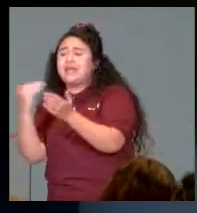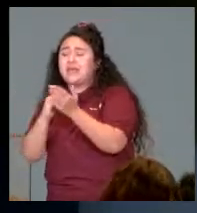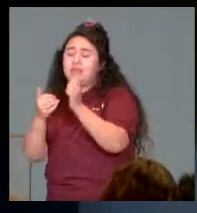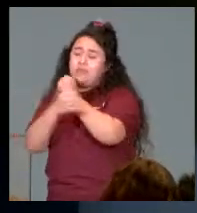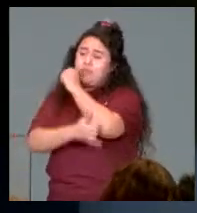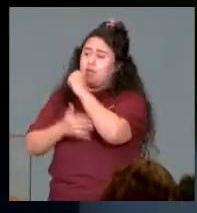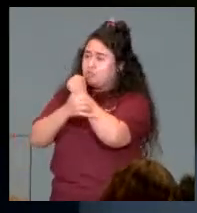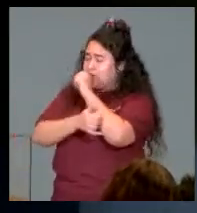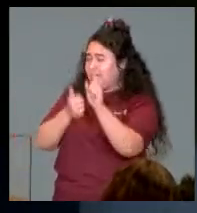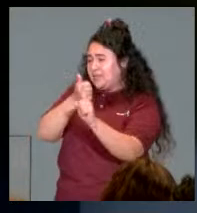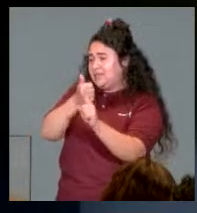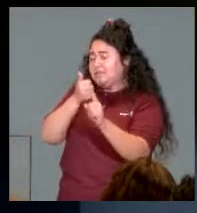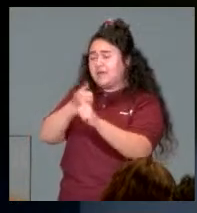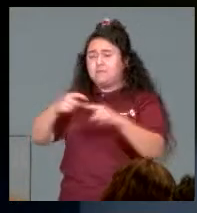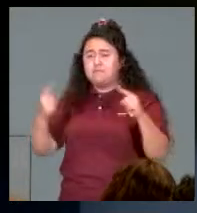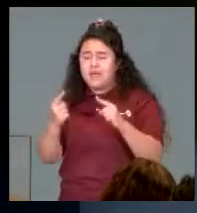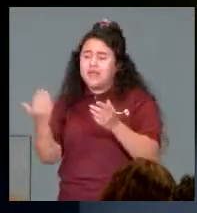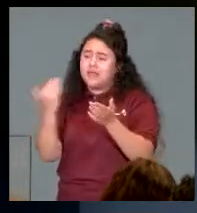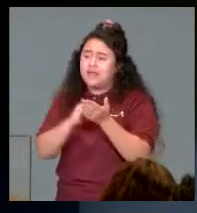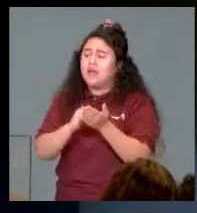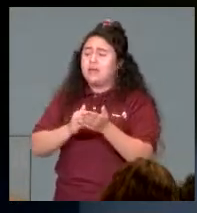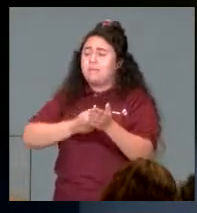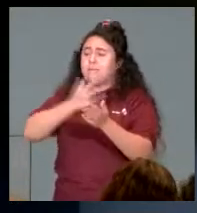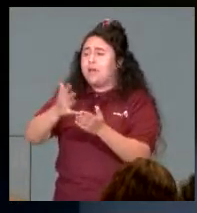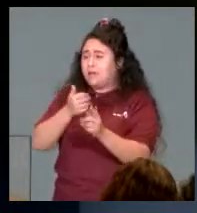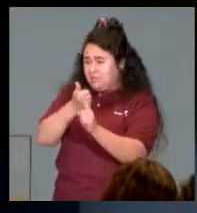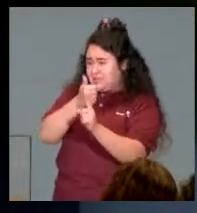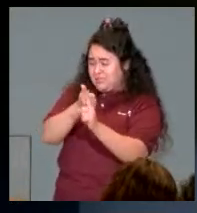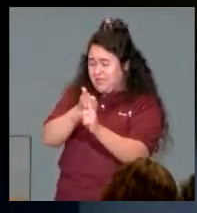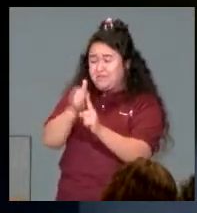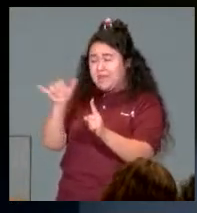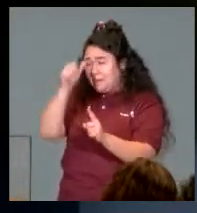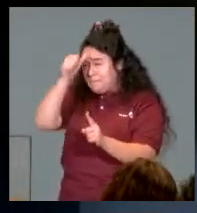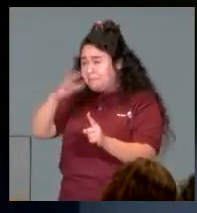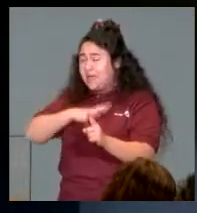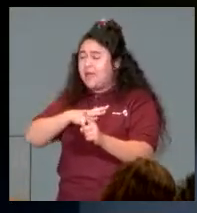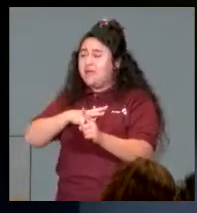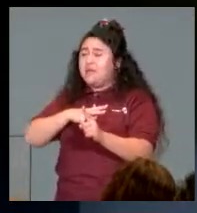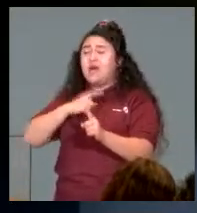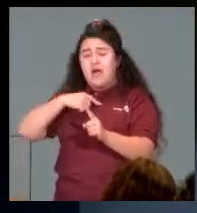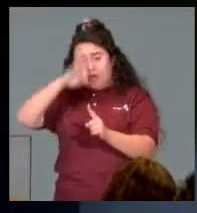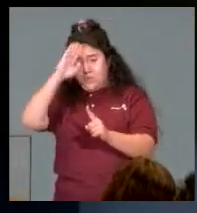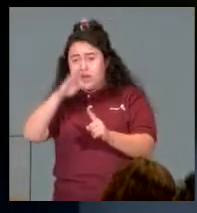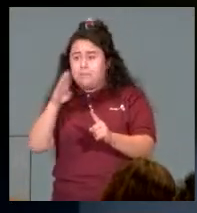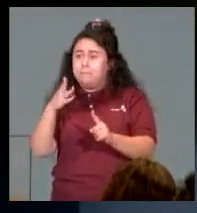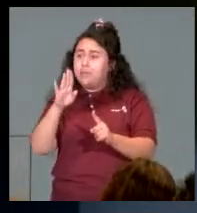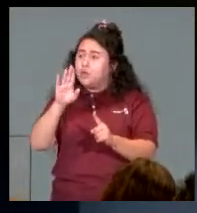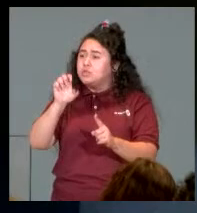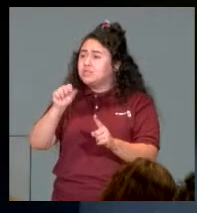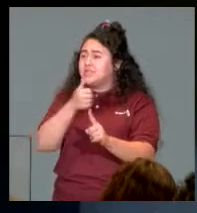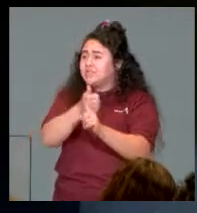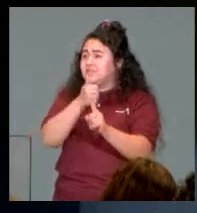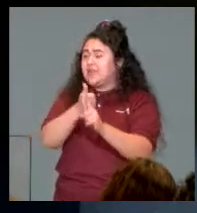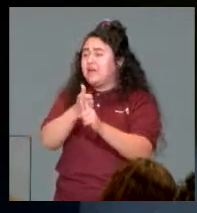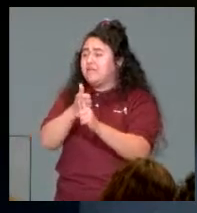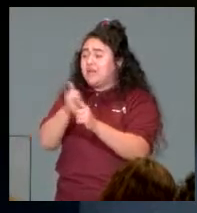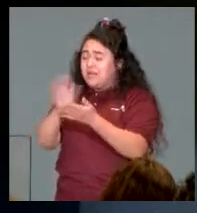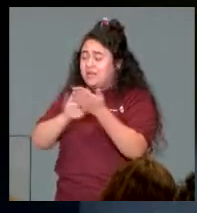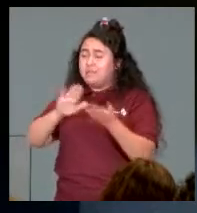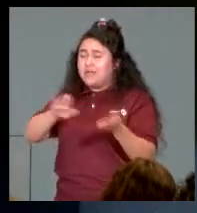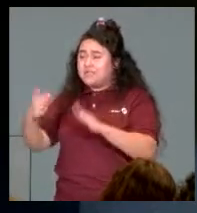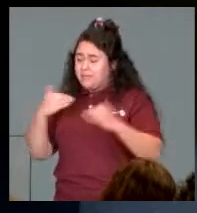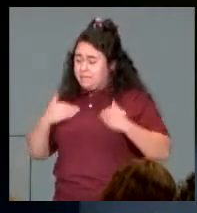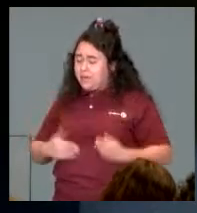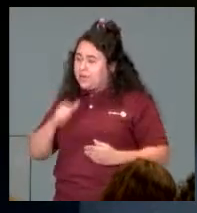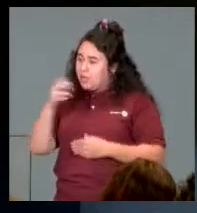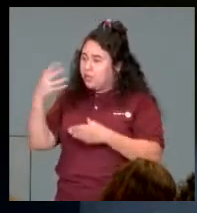Saying lay your plan on this lightning, make your poems a corner pocket of men. I've greeted the blues itself. America may clean my dead body, but will never include me.